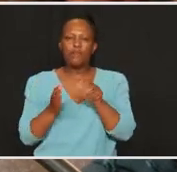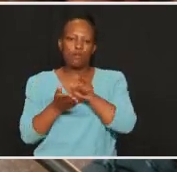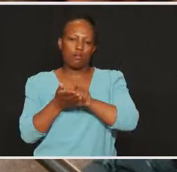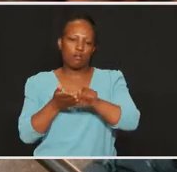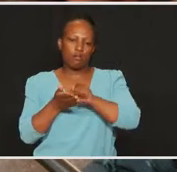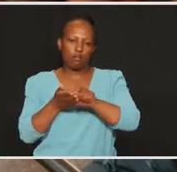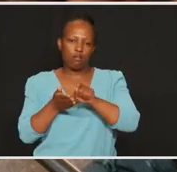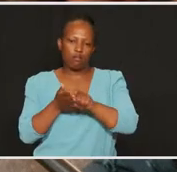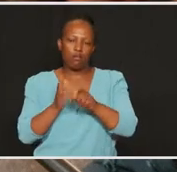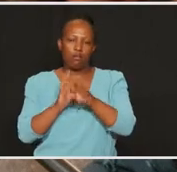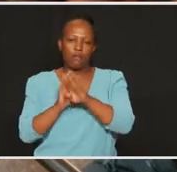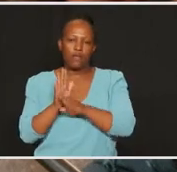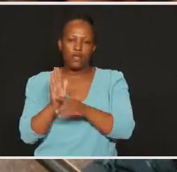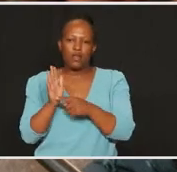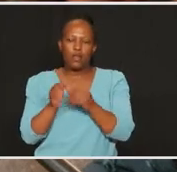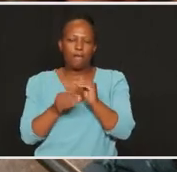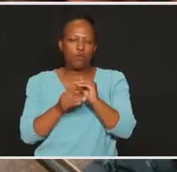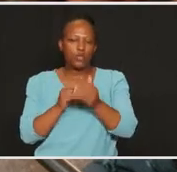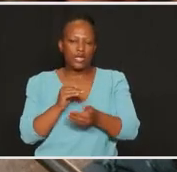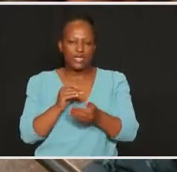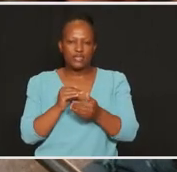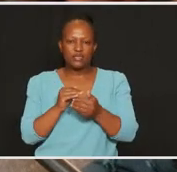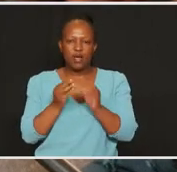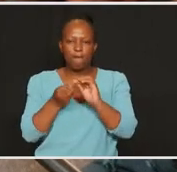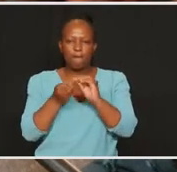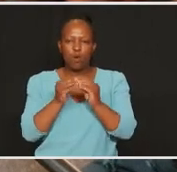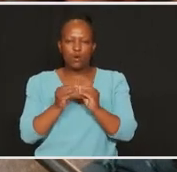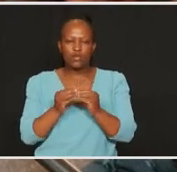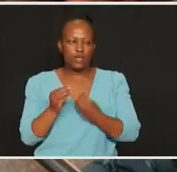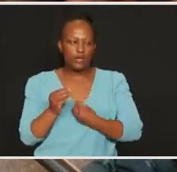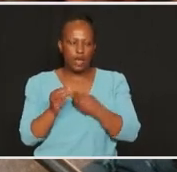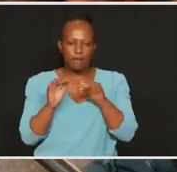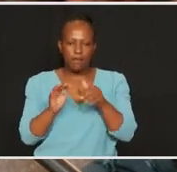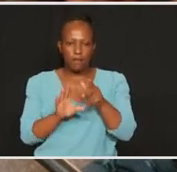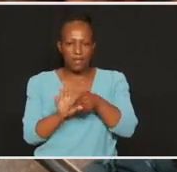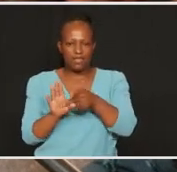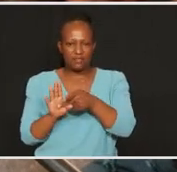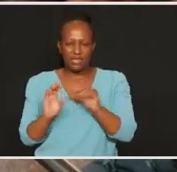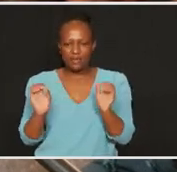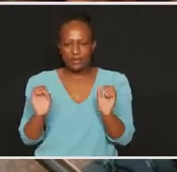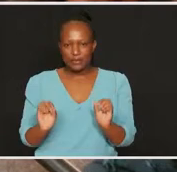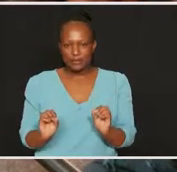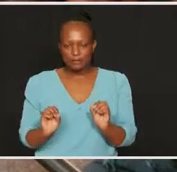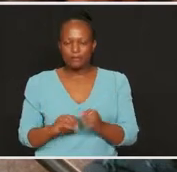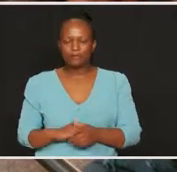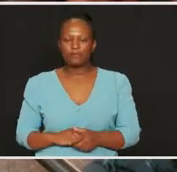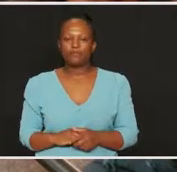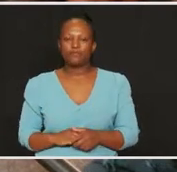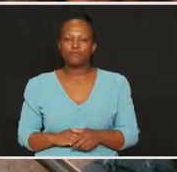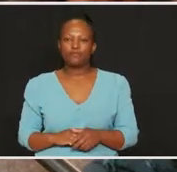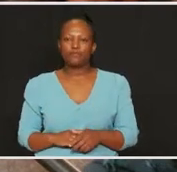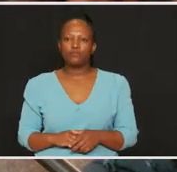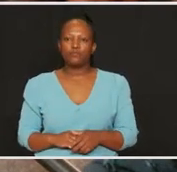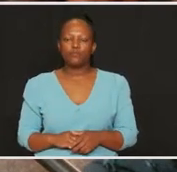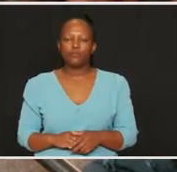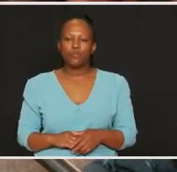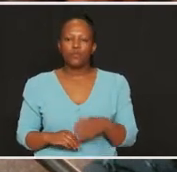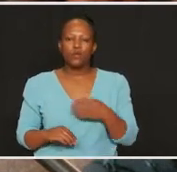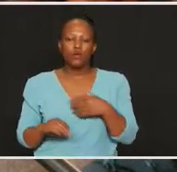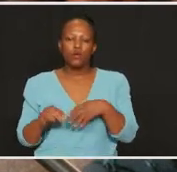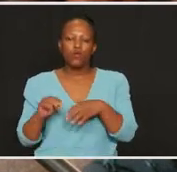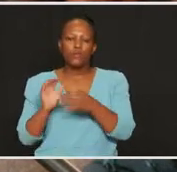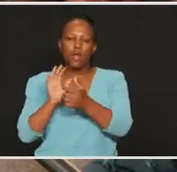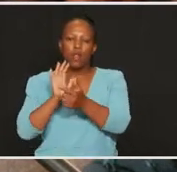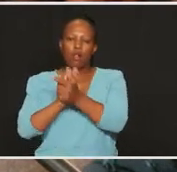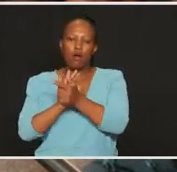not respect or protect let alone promote young people's rights to participate in its development where unenforced laws and daesh